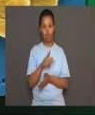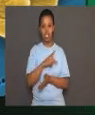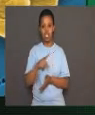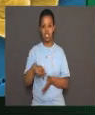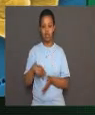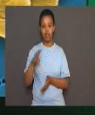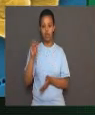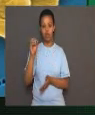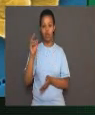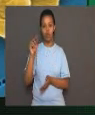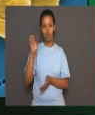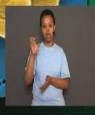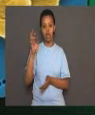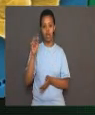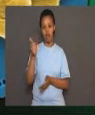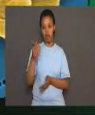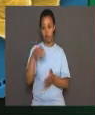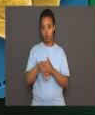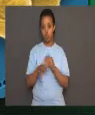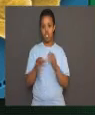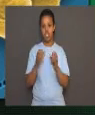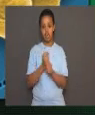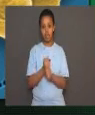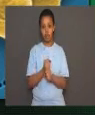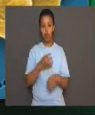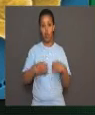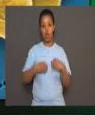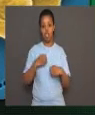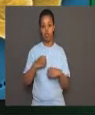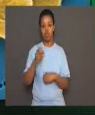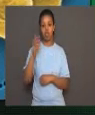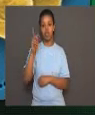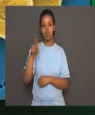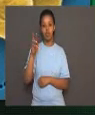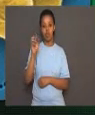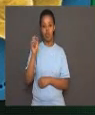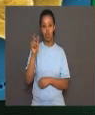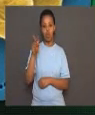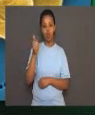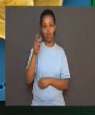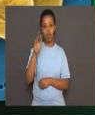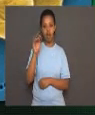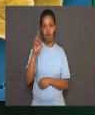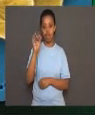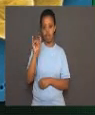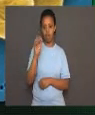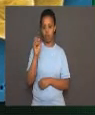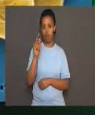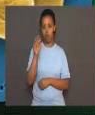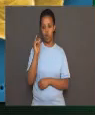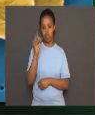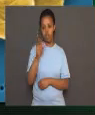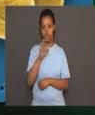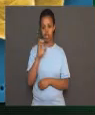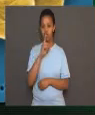includes organisms that are prokaryotic. This means that they are